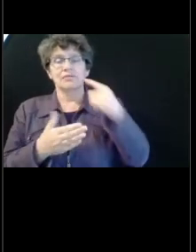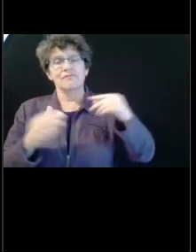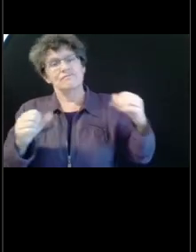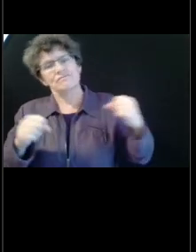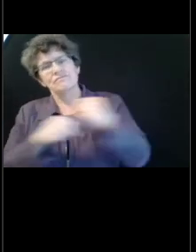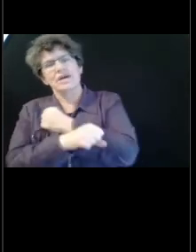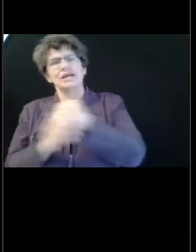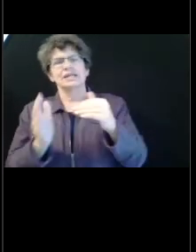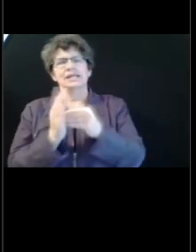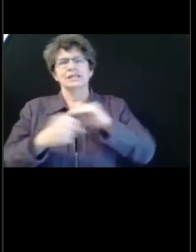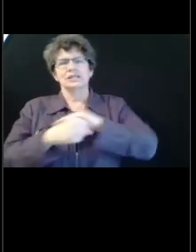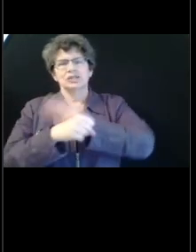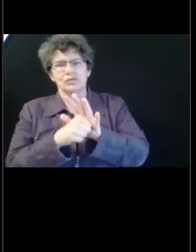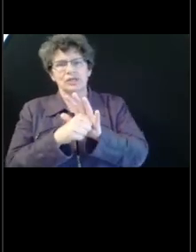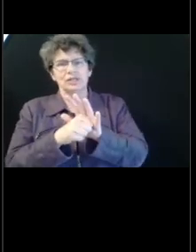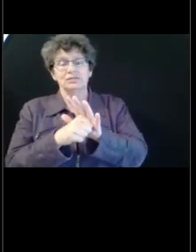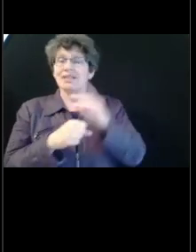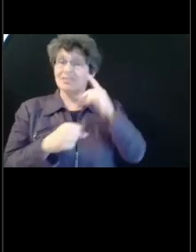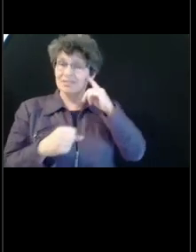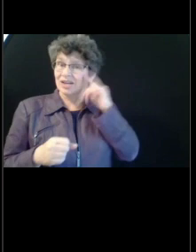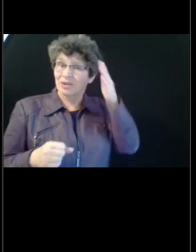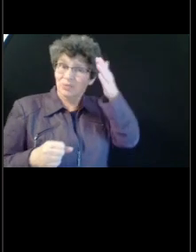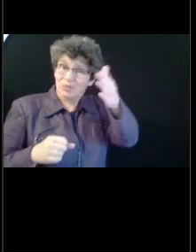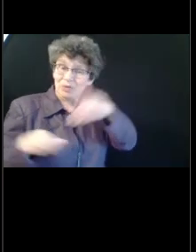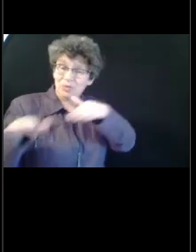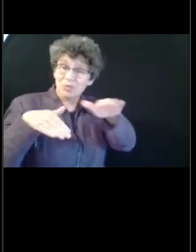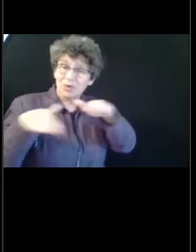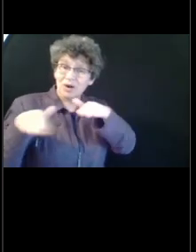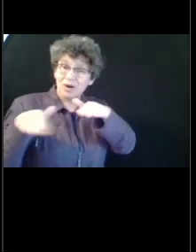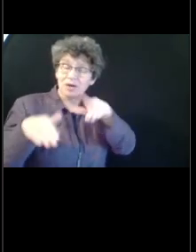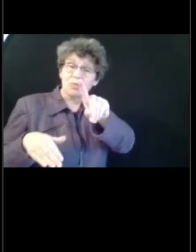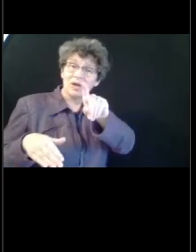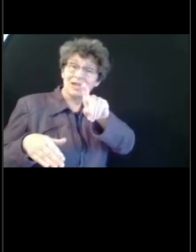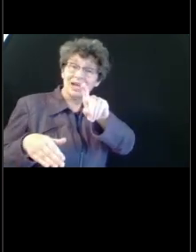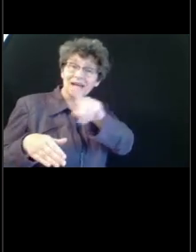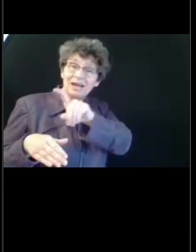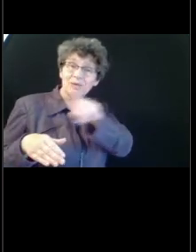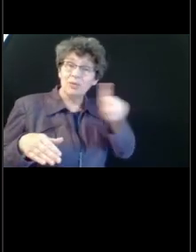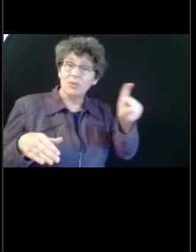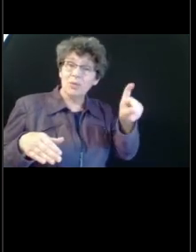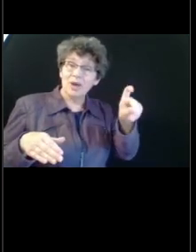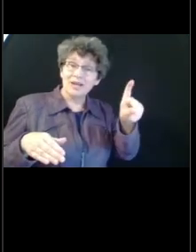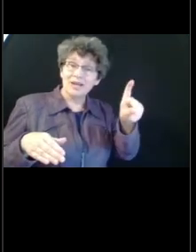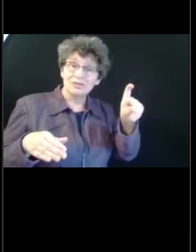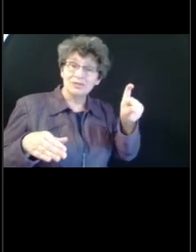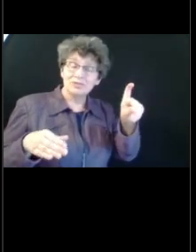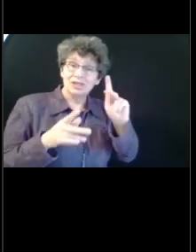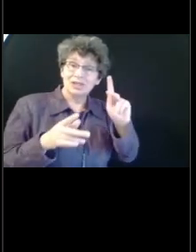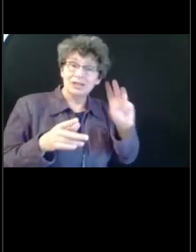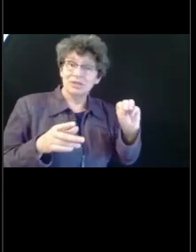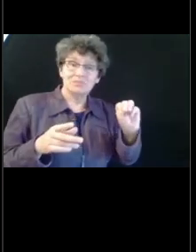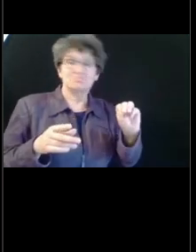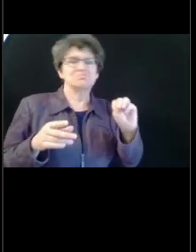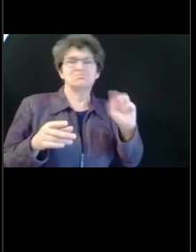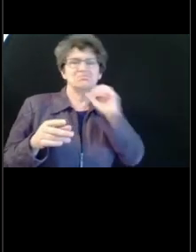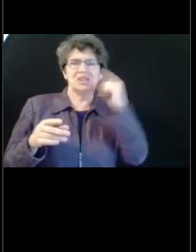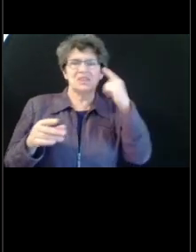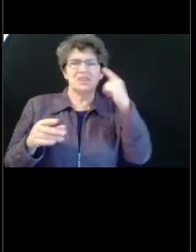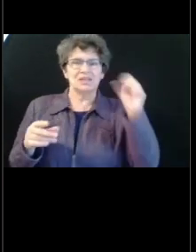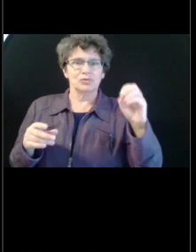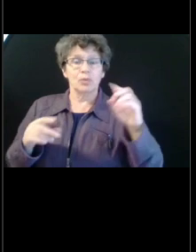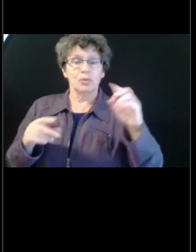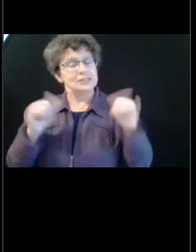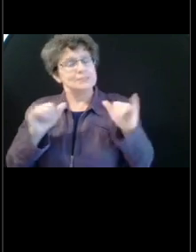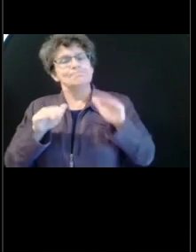started, one foot in front of another. People were supportive, and before he knew it, having the motivation